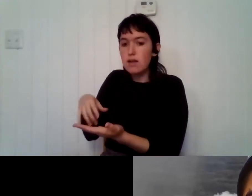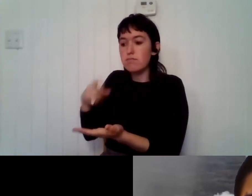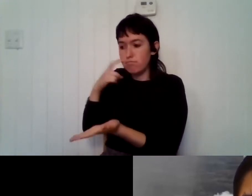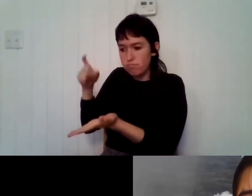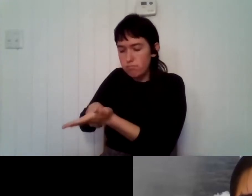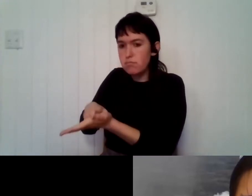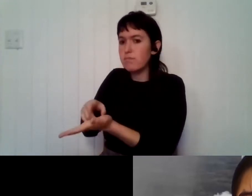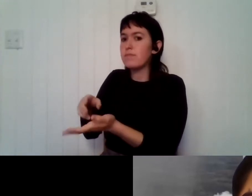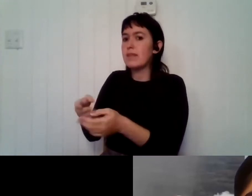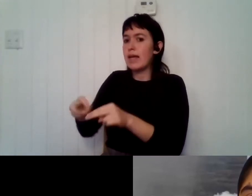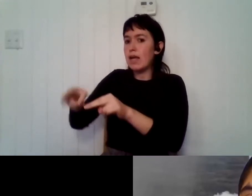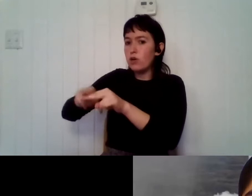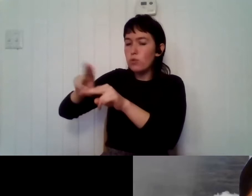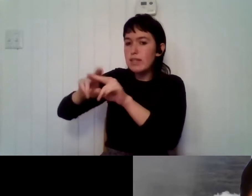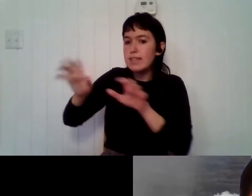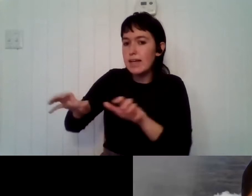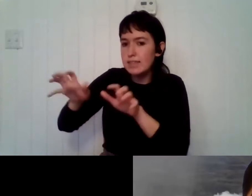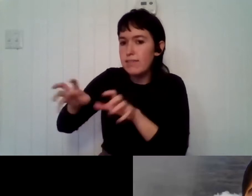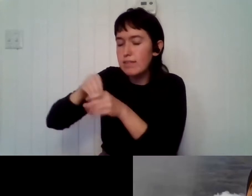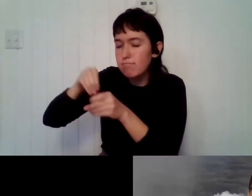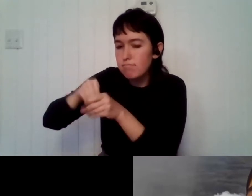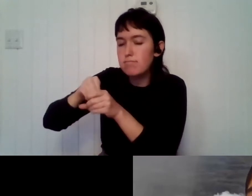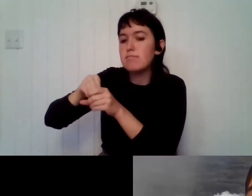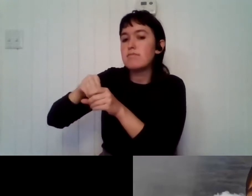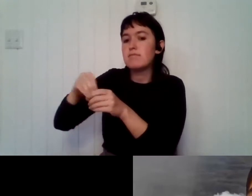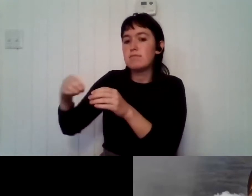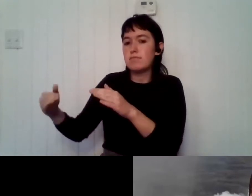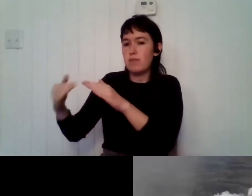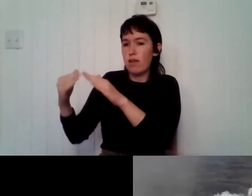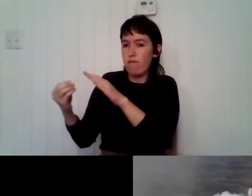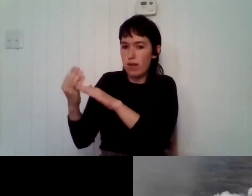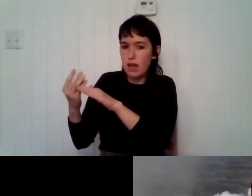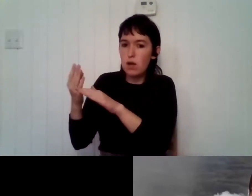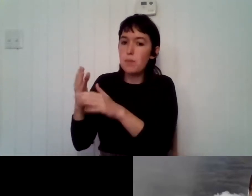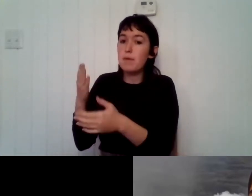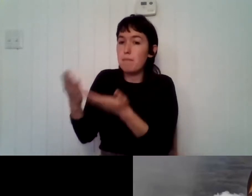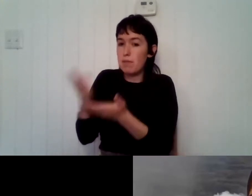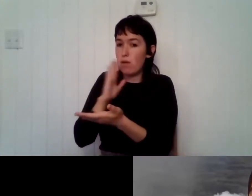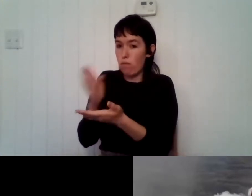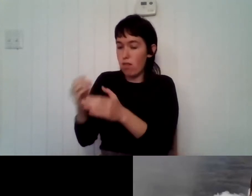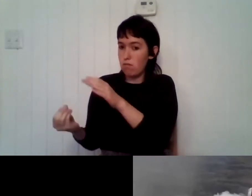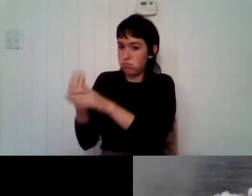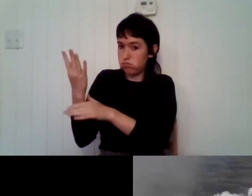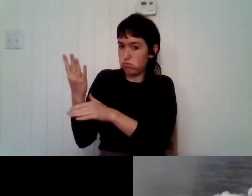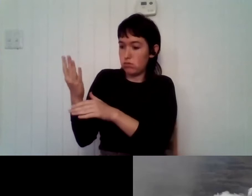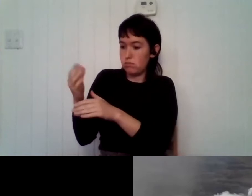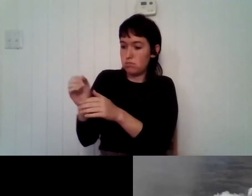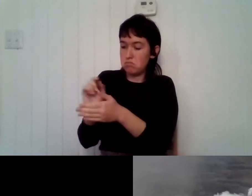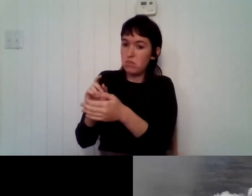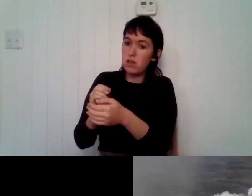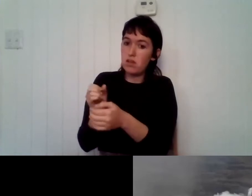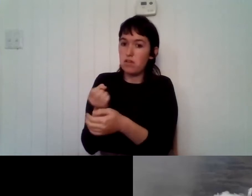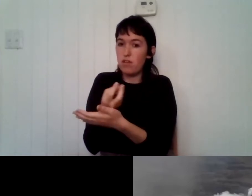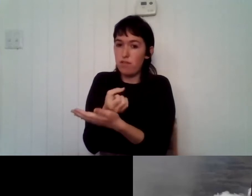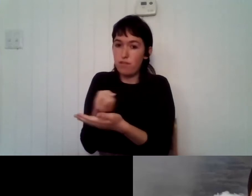and there's a chance that in the following weeks, I don't exactly know what's their scenarios that they have said, but there's a chance that in the